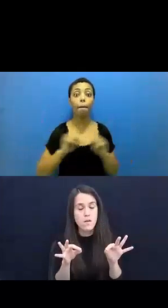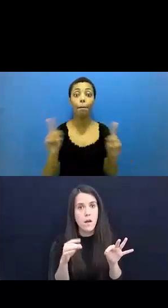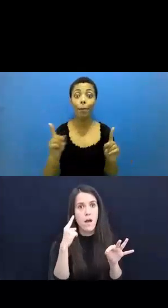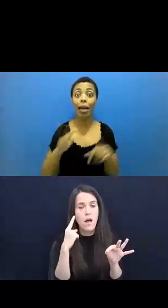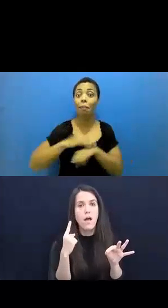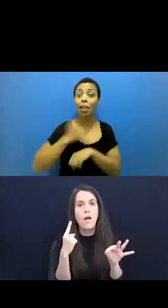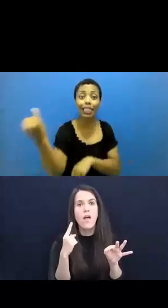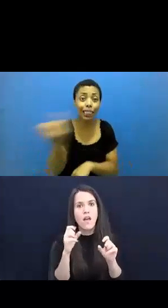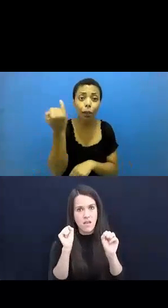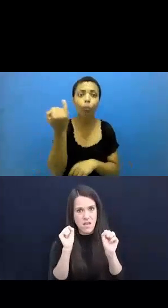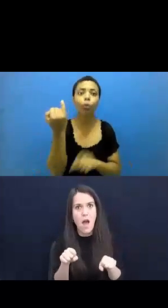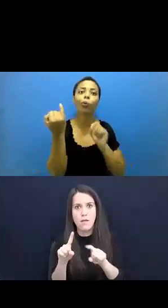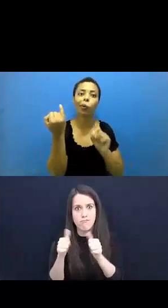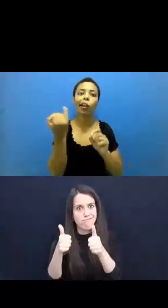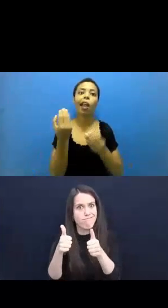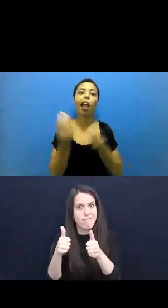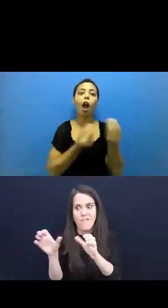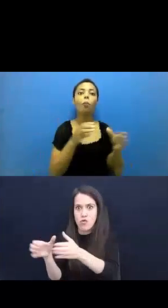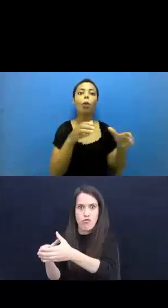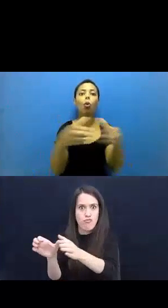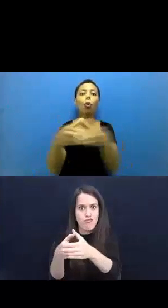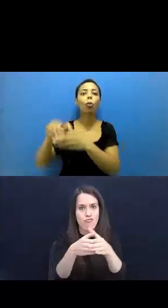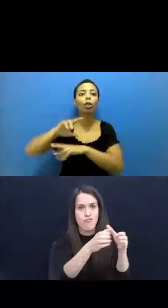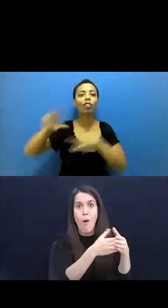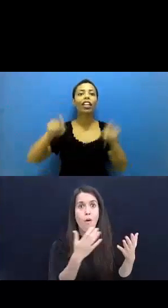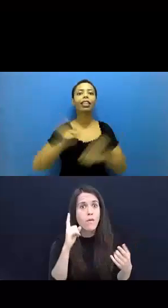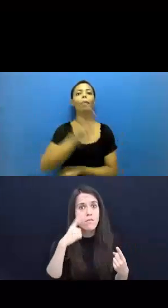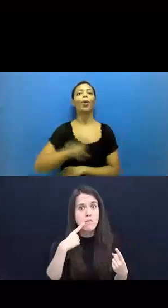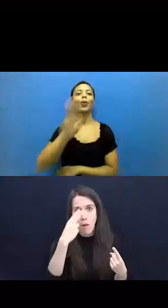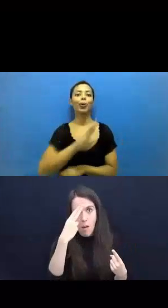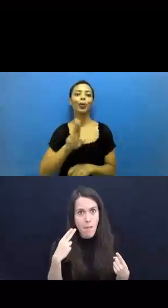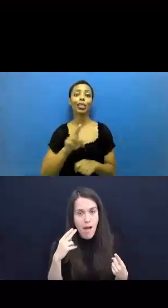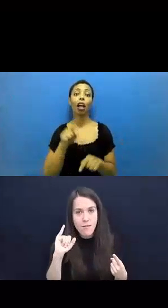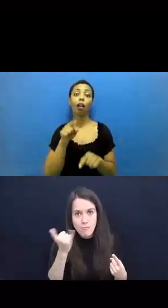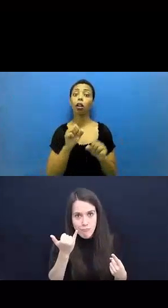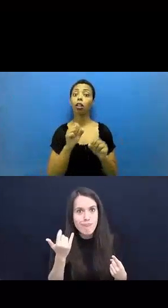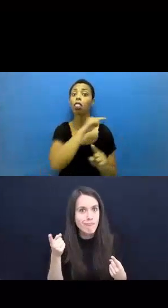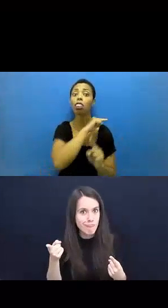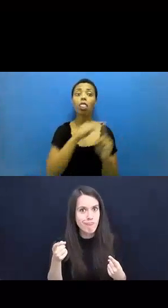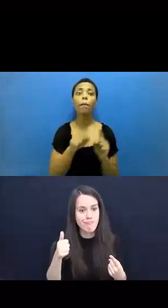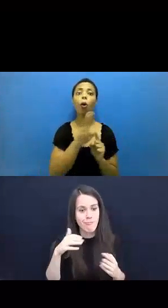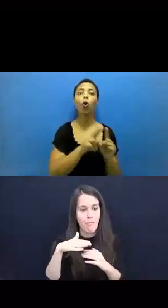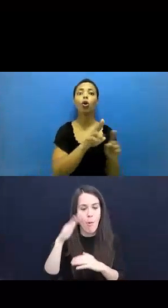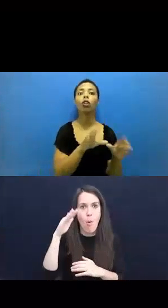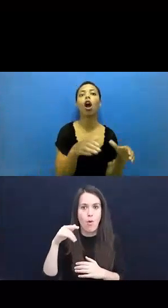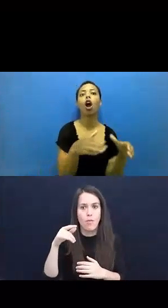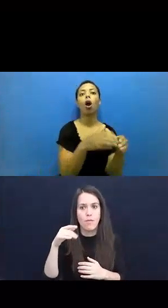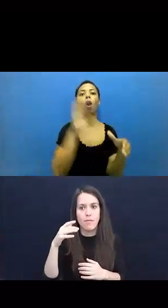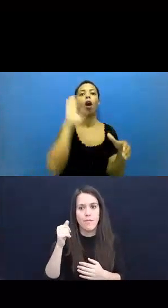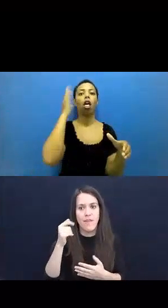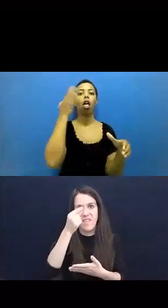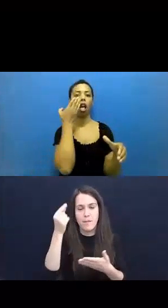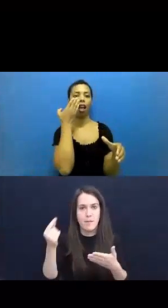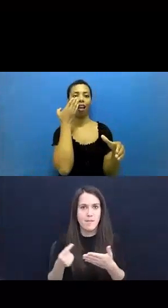for different groups. It can either be used for a deaf-blind group. Now, the deaf-blind group is quite a big group. You